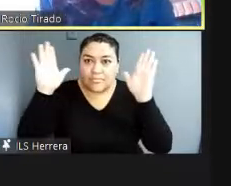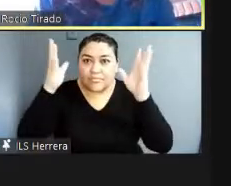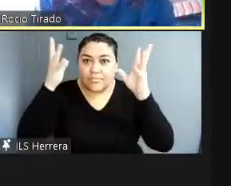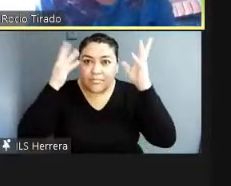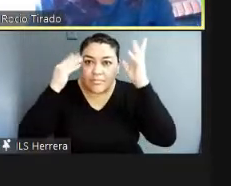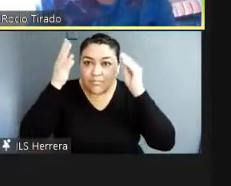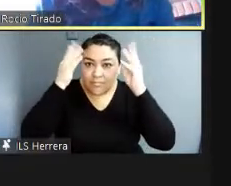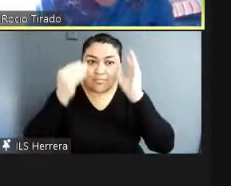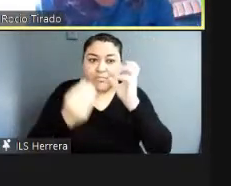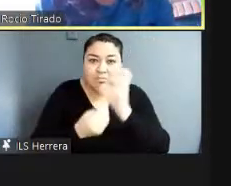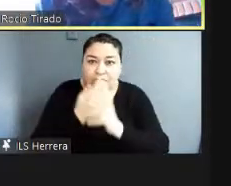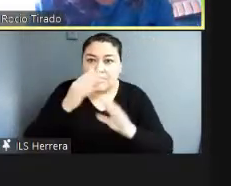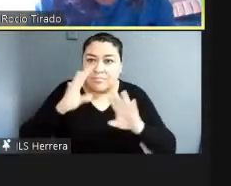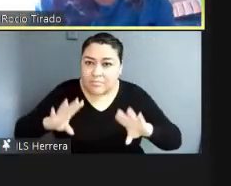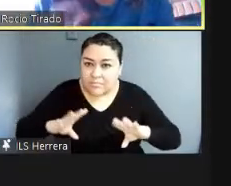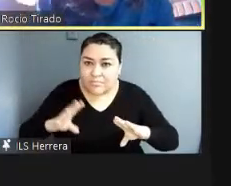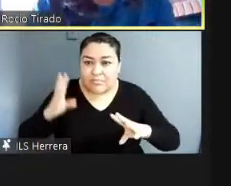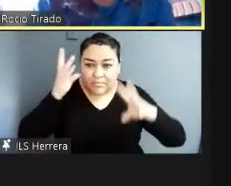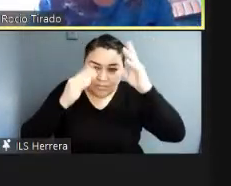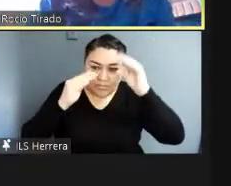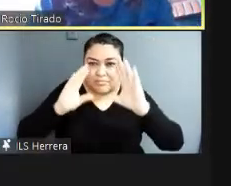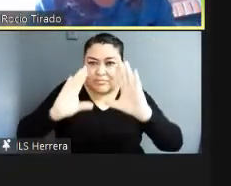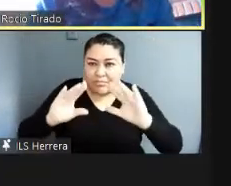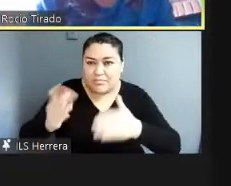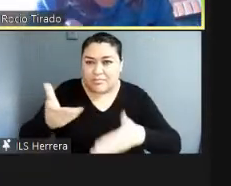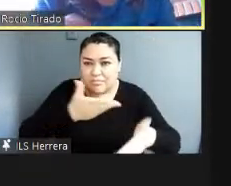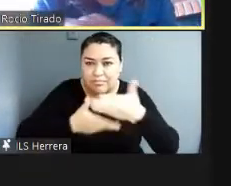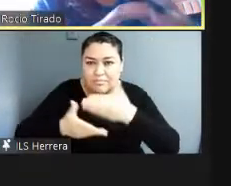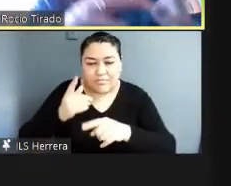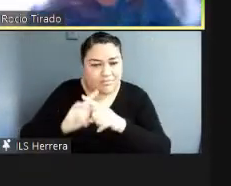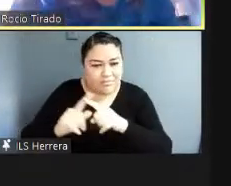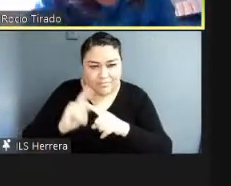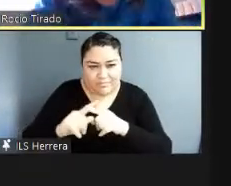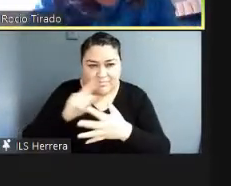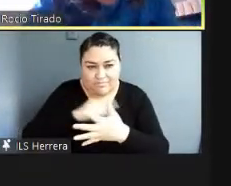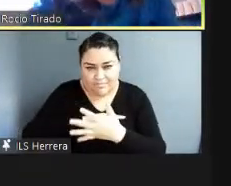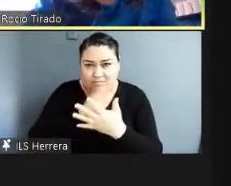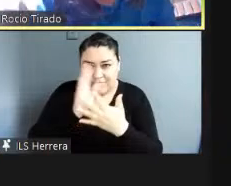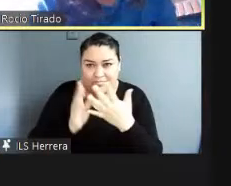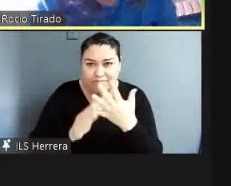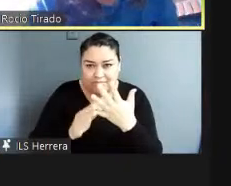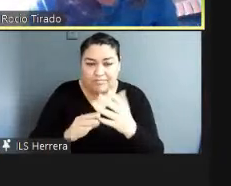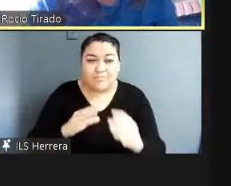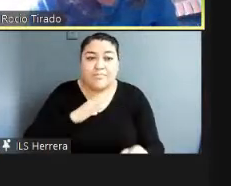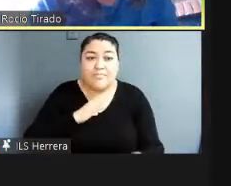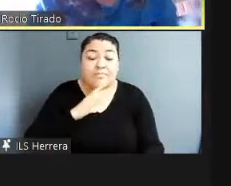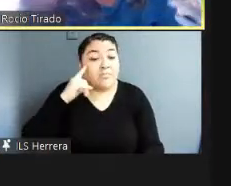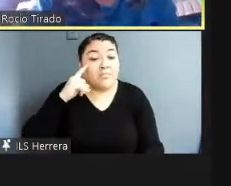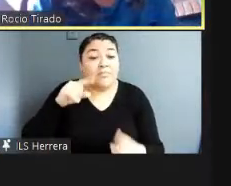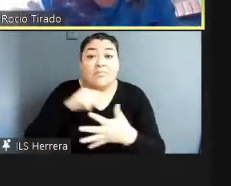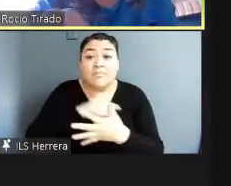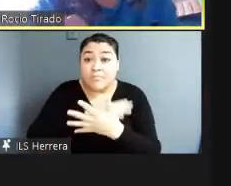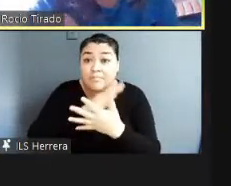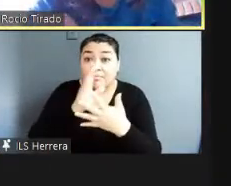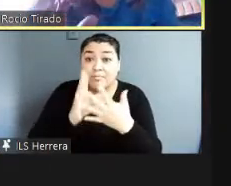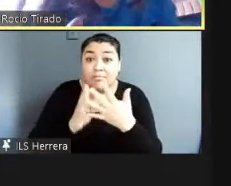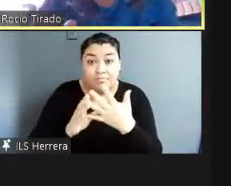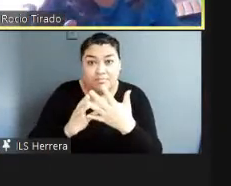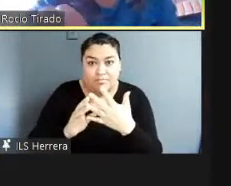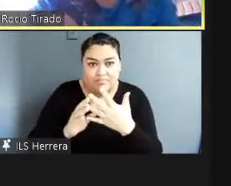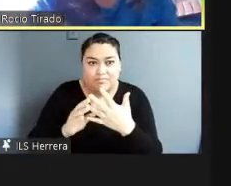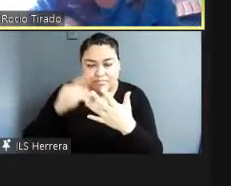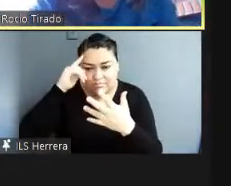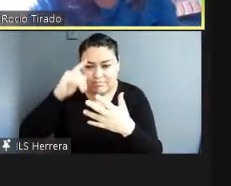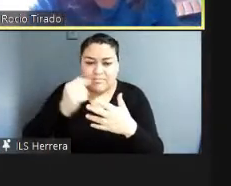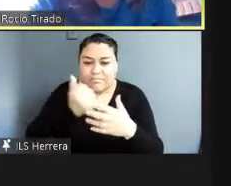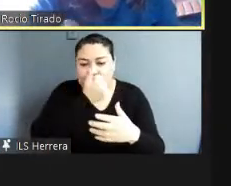an open mind to knowledge, to new ways of teaching and learning. This is going to be crucial